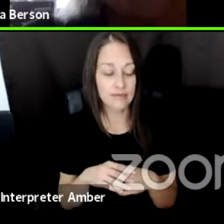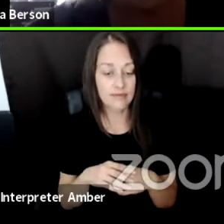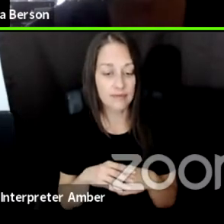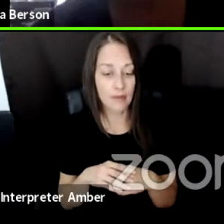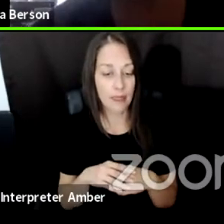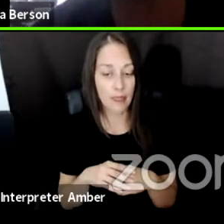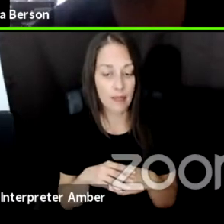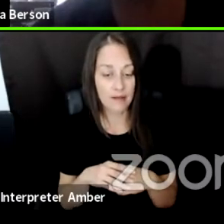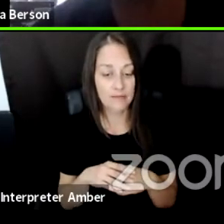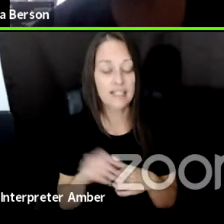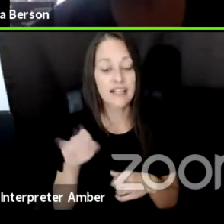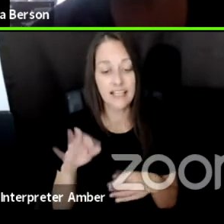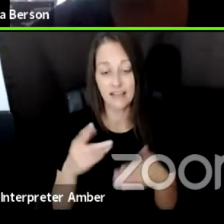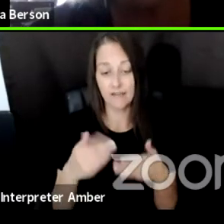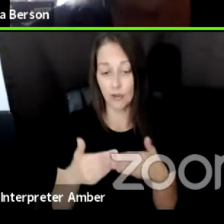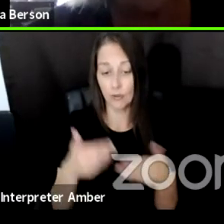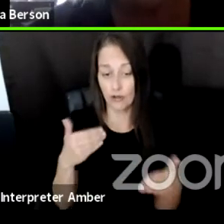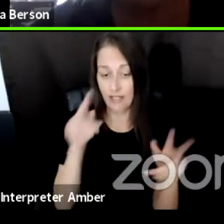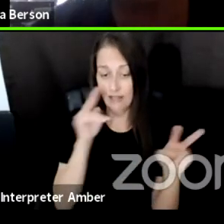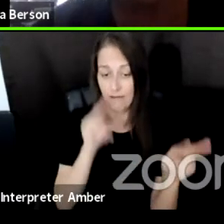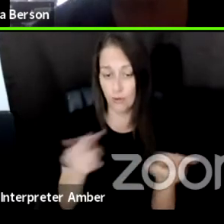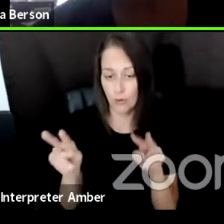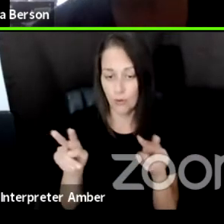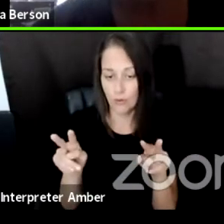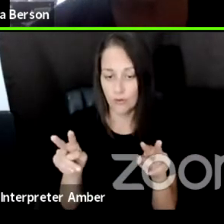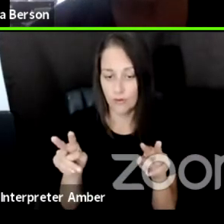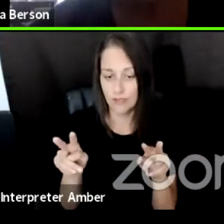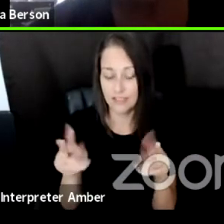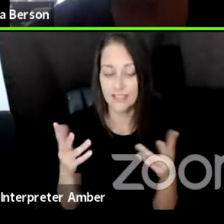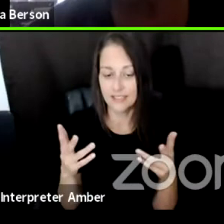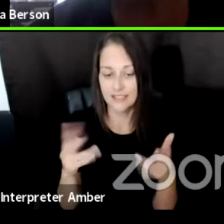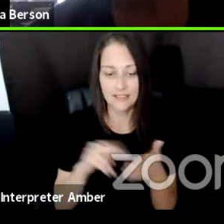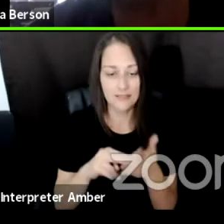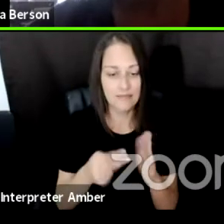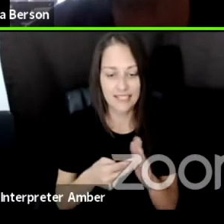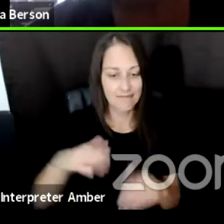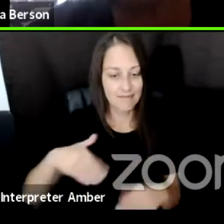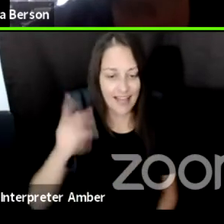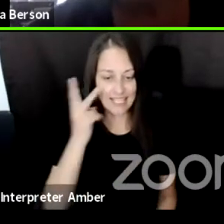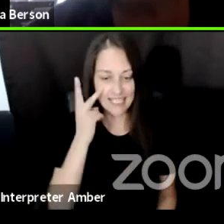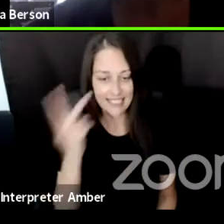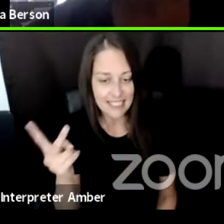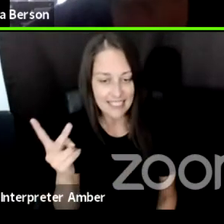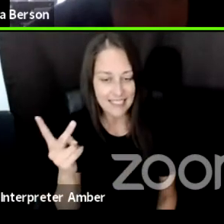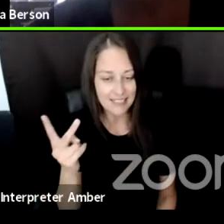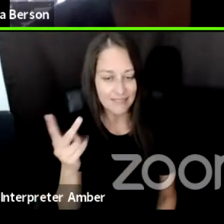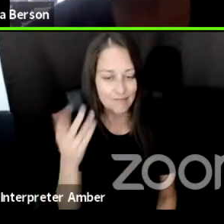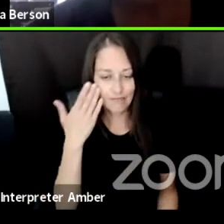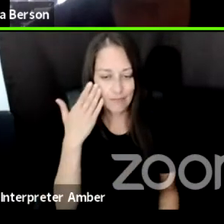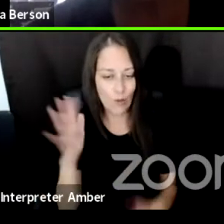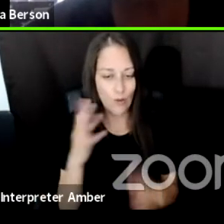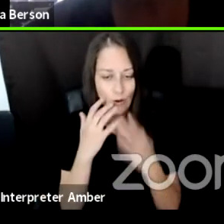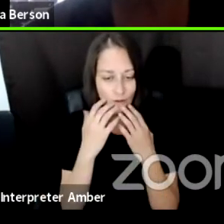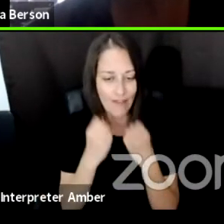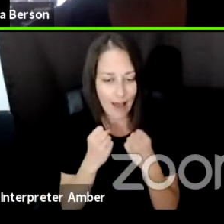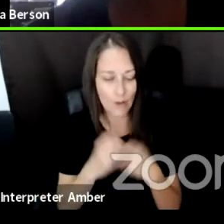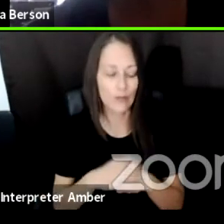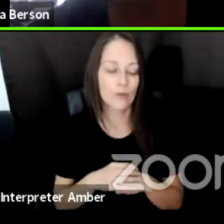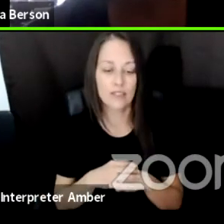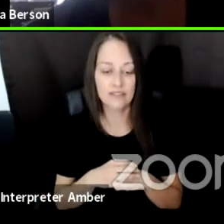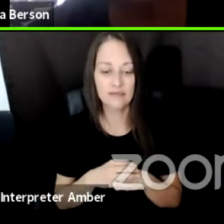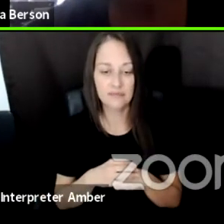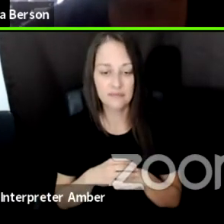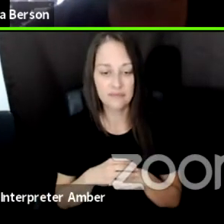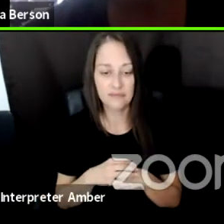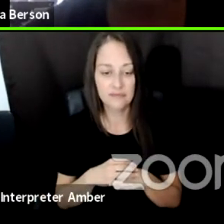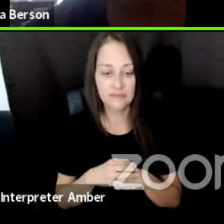you have not seen them and you don't know the value. And if there's any thing I would suggest to somebody